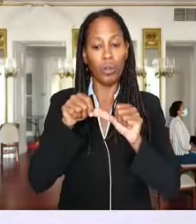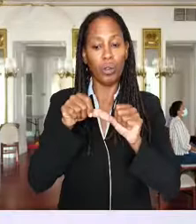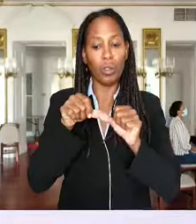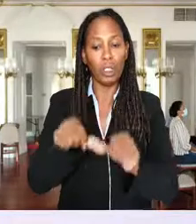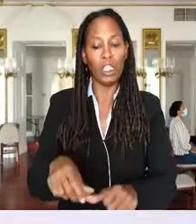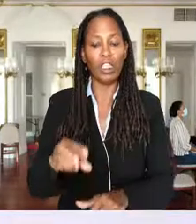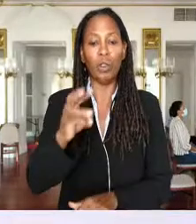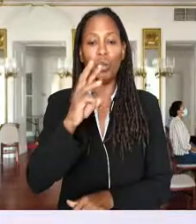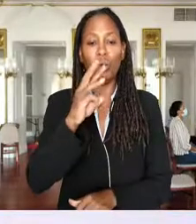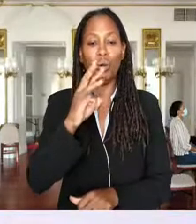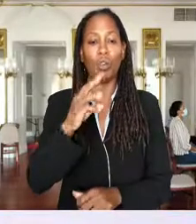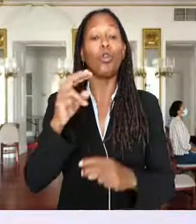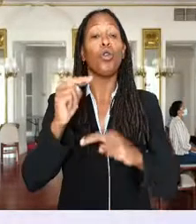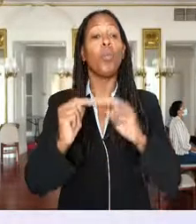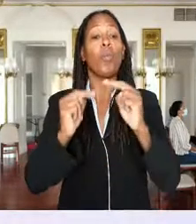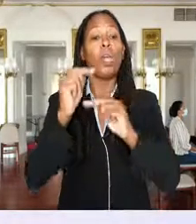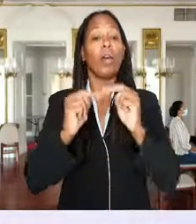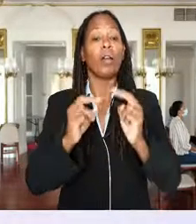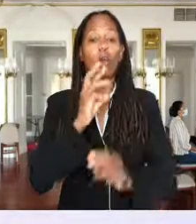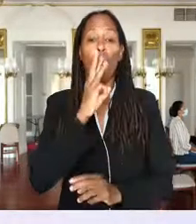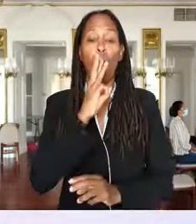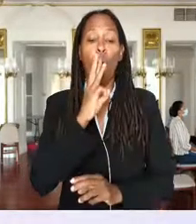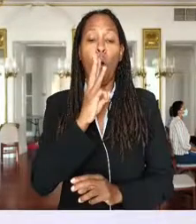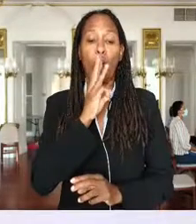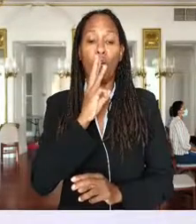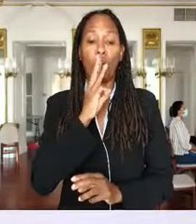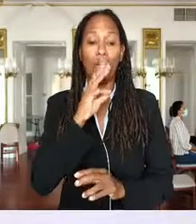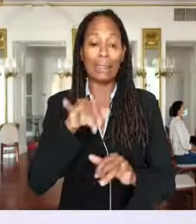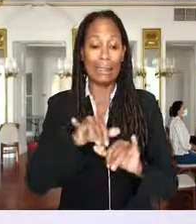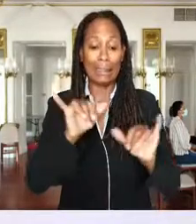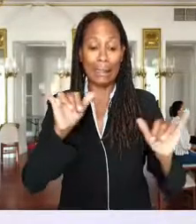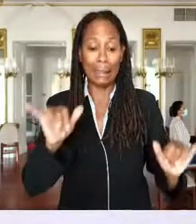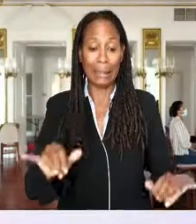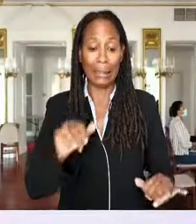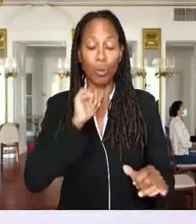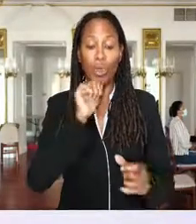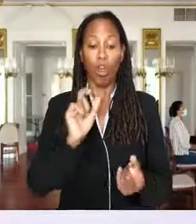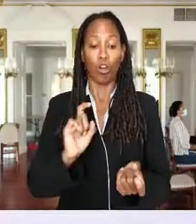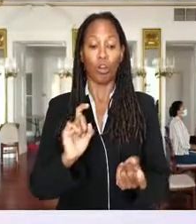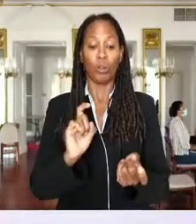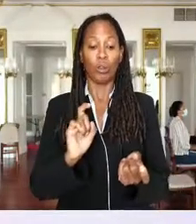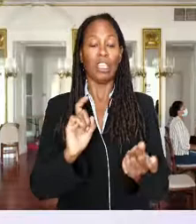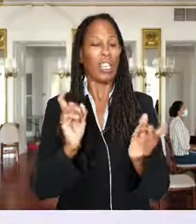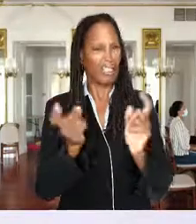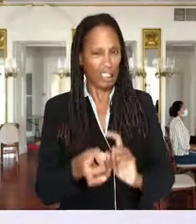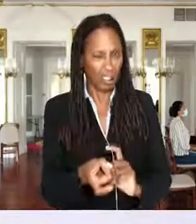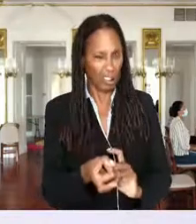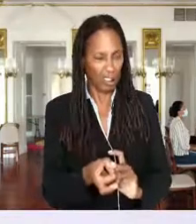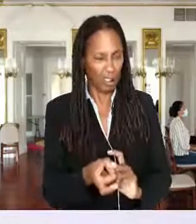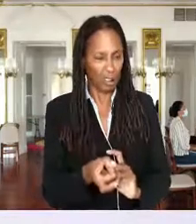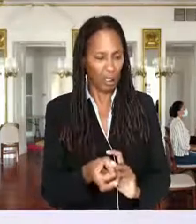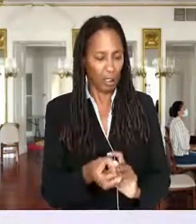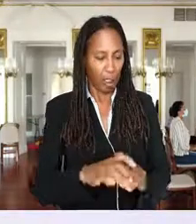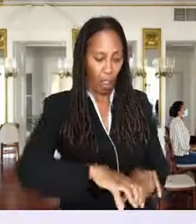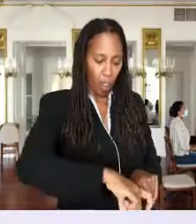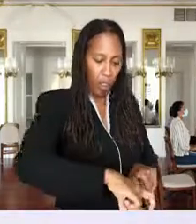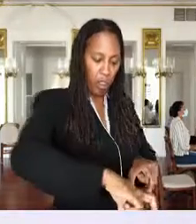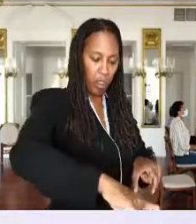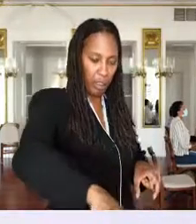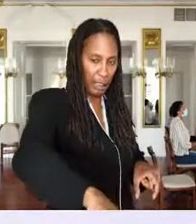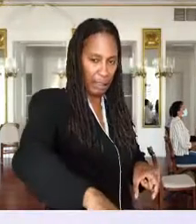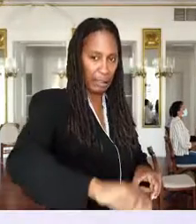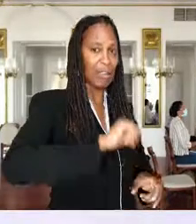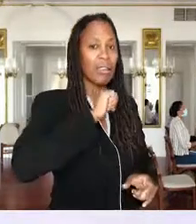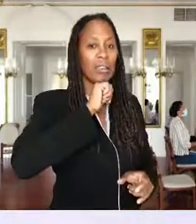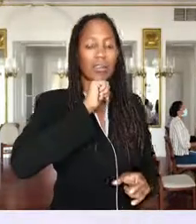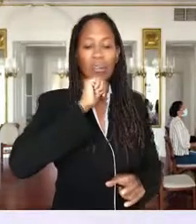distribution system. Not instead of fixing the sewer lines, we're going to do that too. Not instead of supporting agriculture,